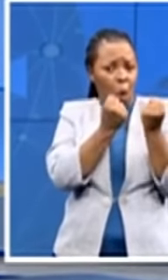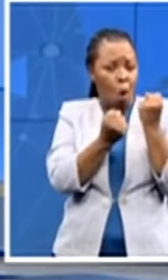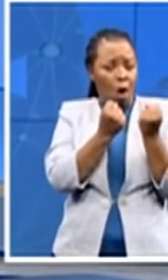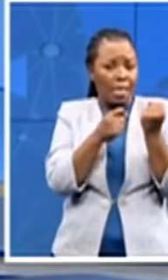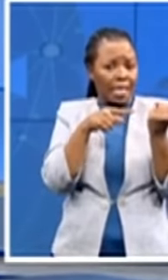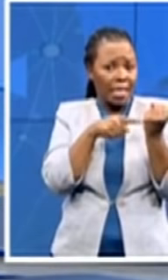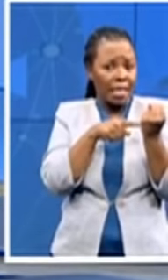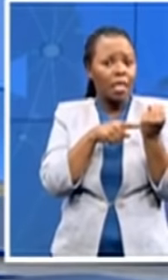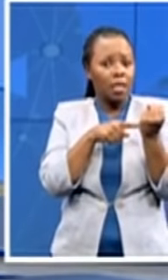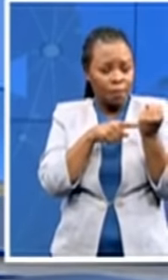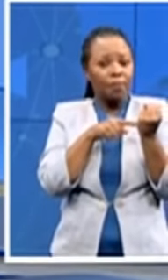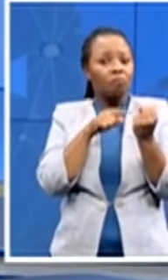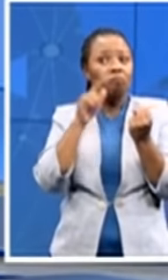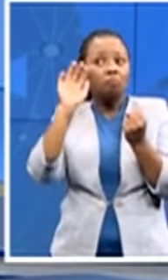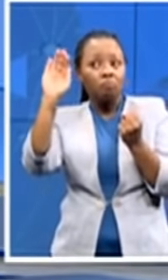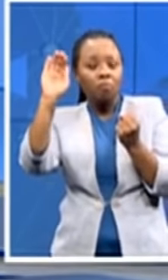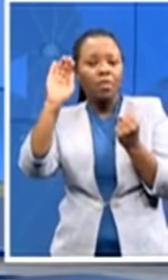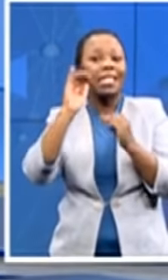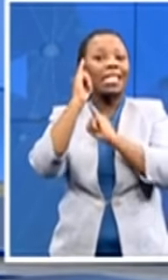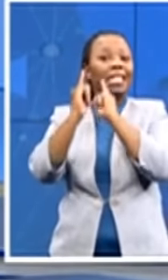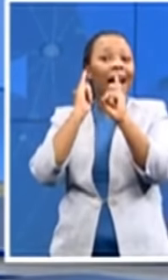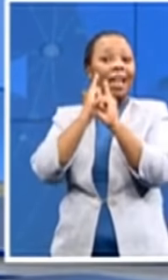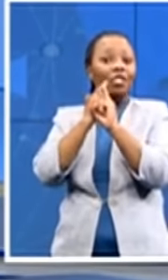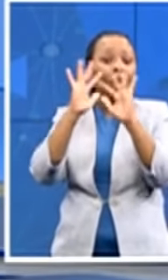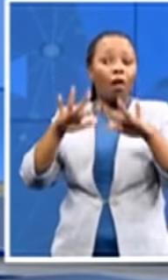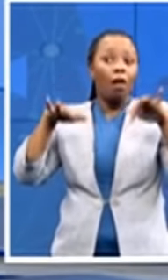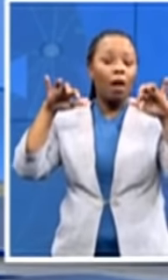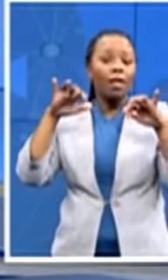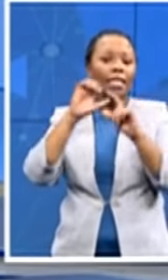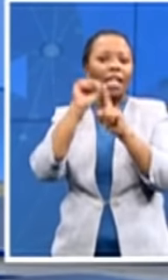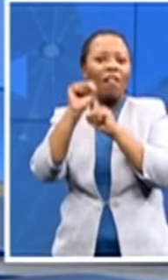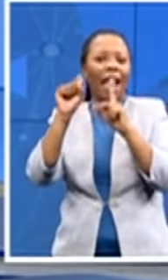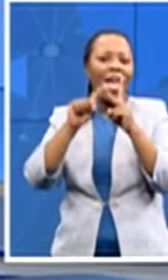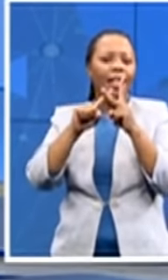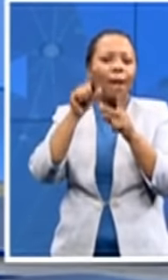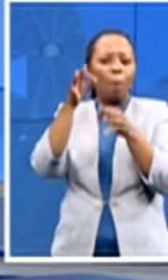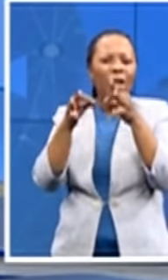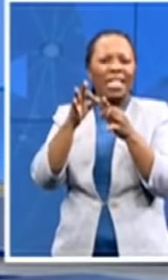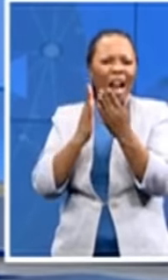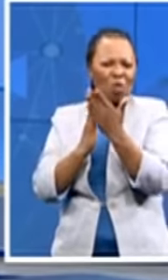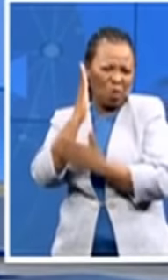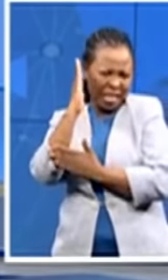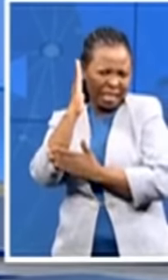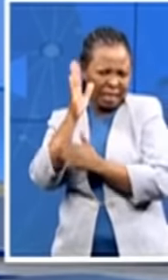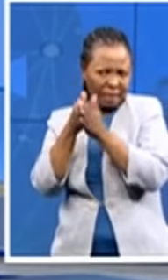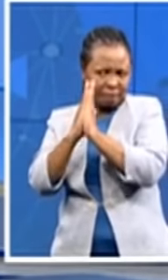International Covenant on Civil and Political Rights when construing sections 12(1)(b)